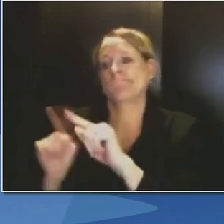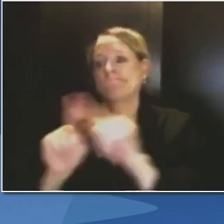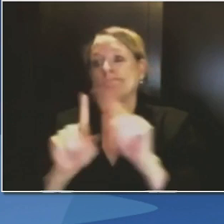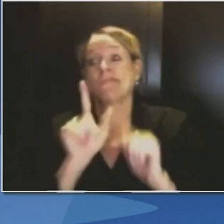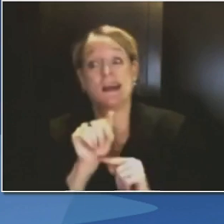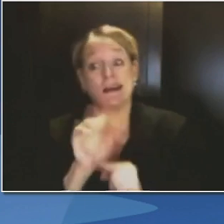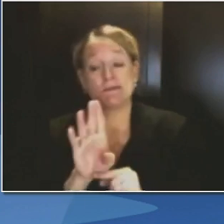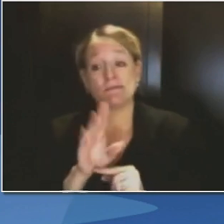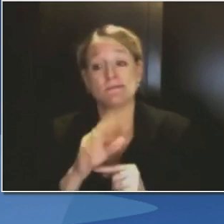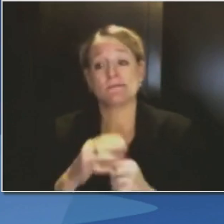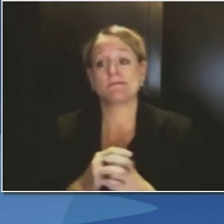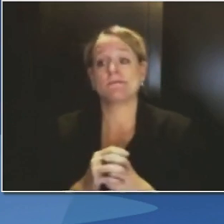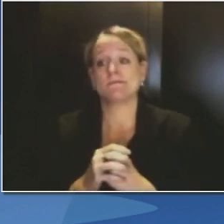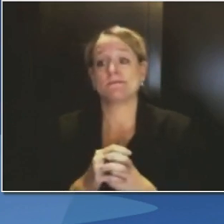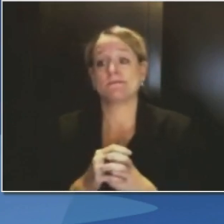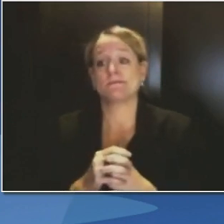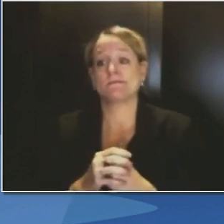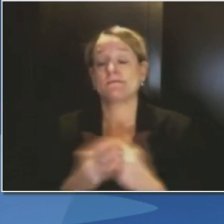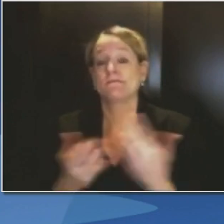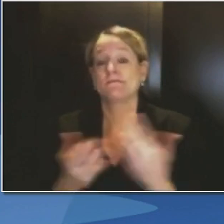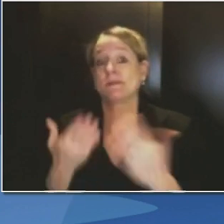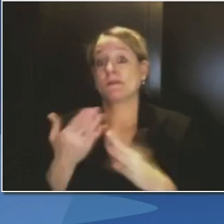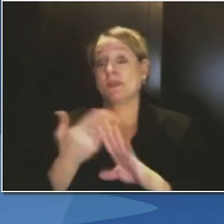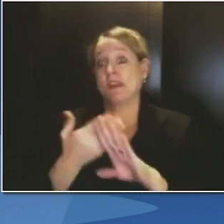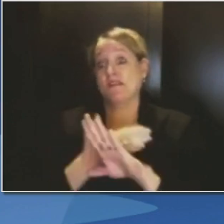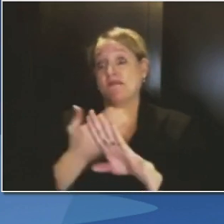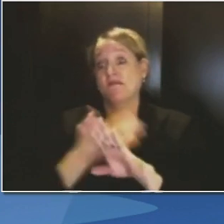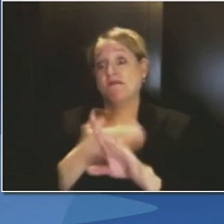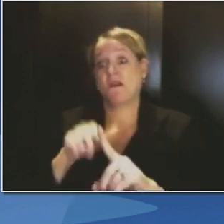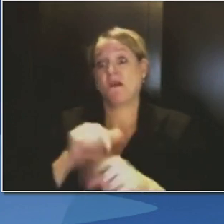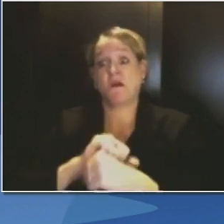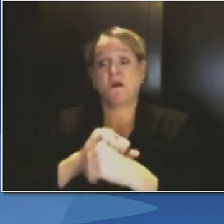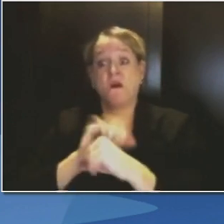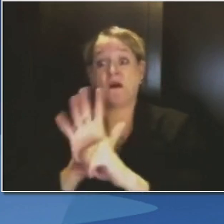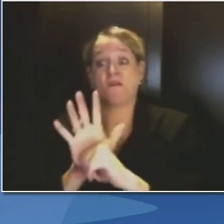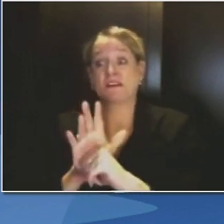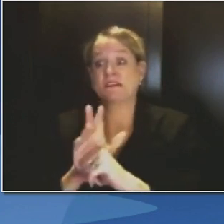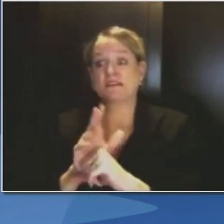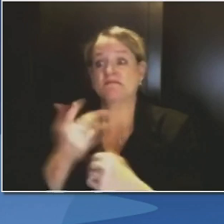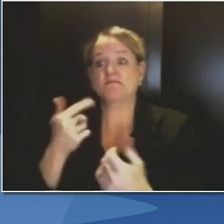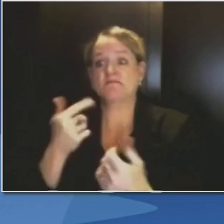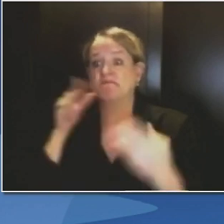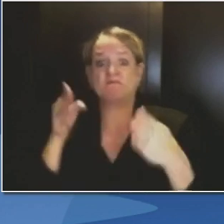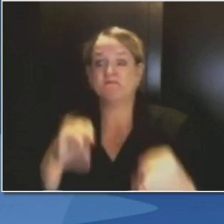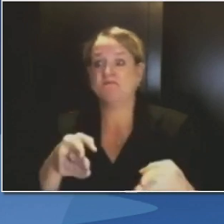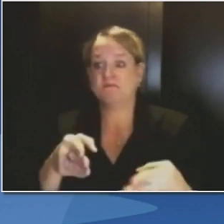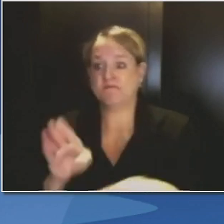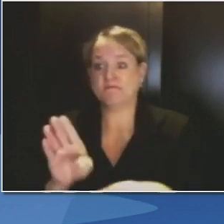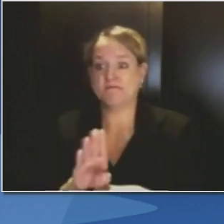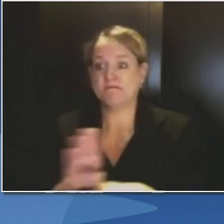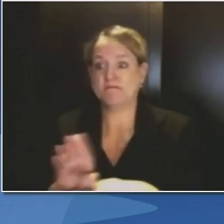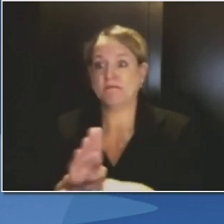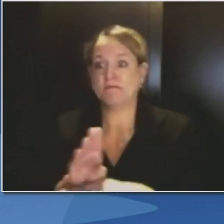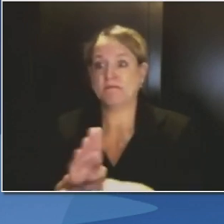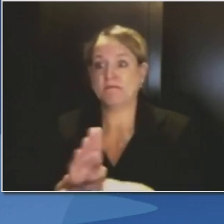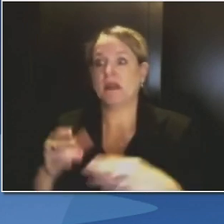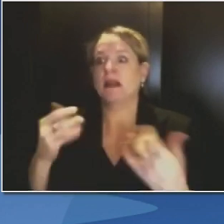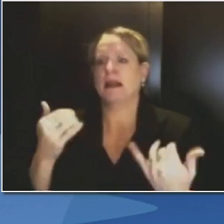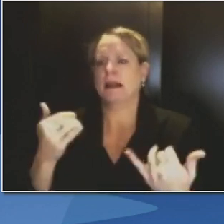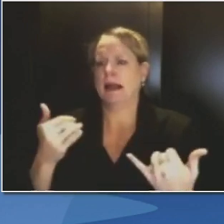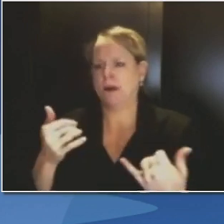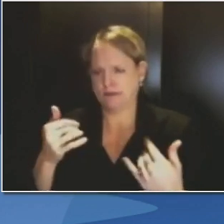were able then to leverage, some of the work happening in our state that, kind of helps us keep that